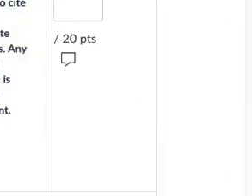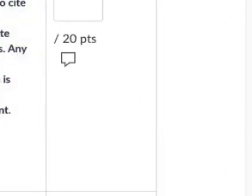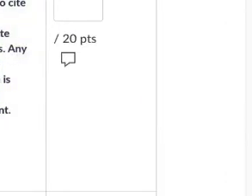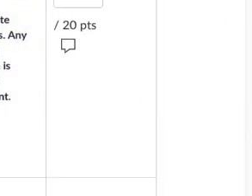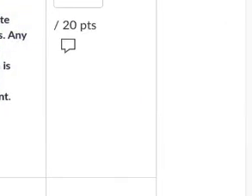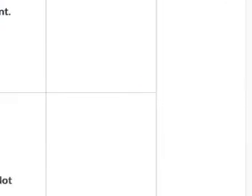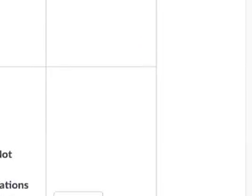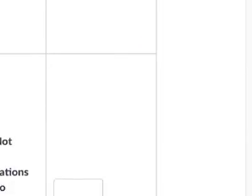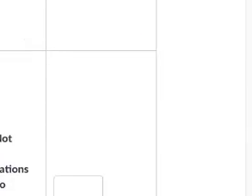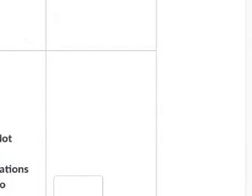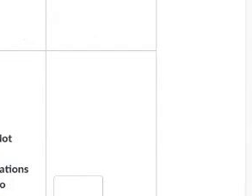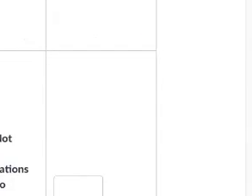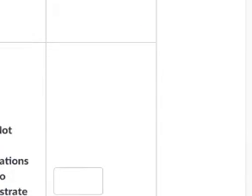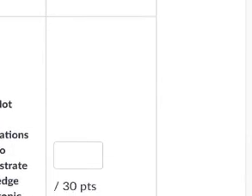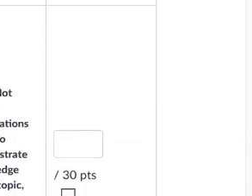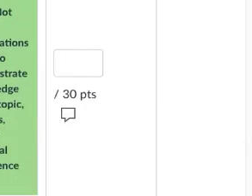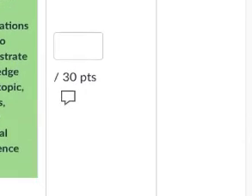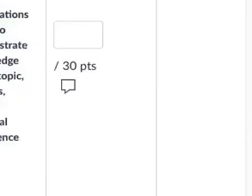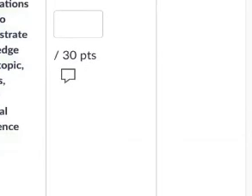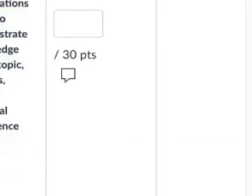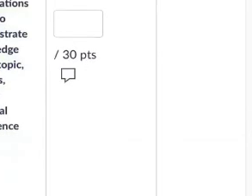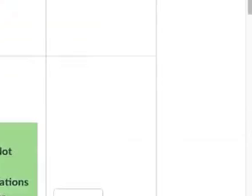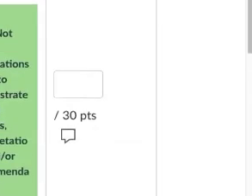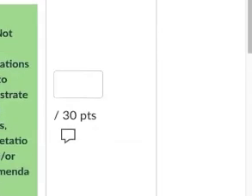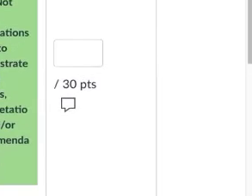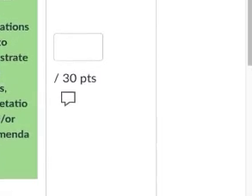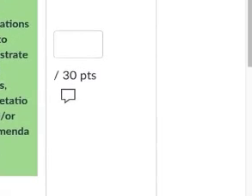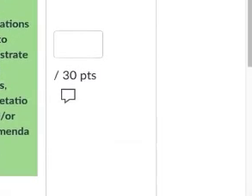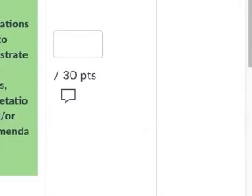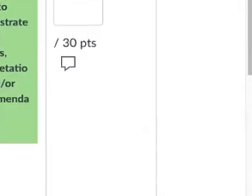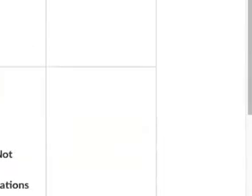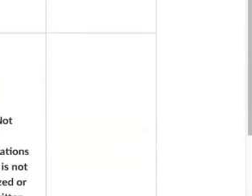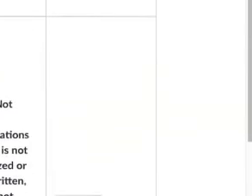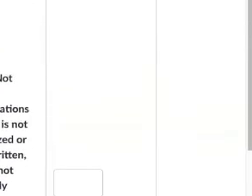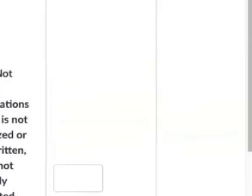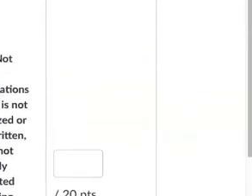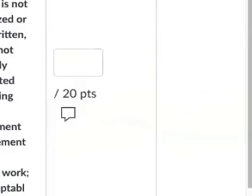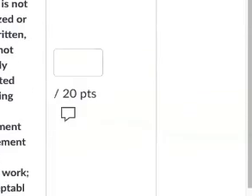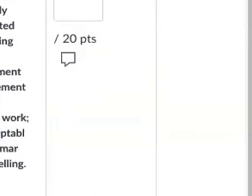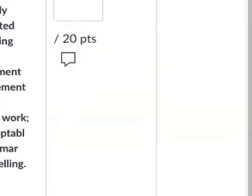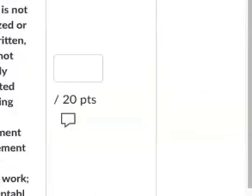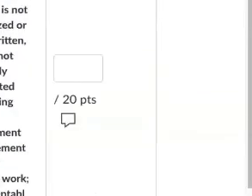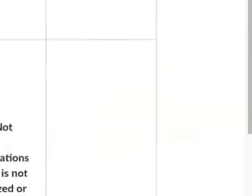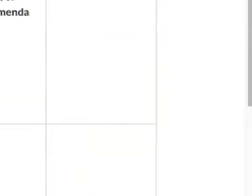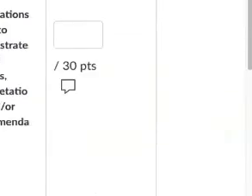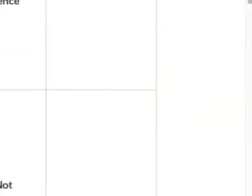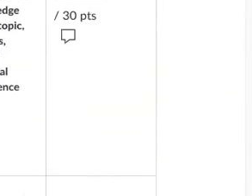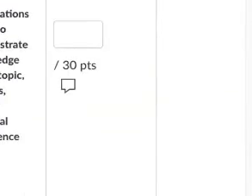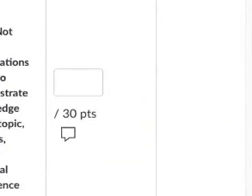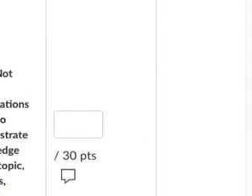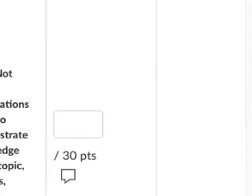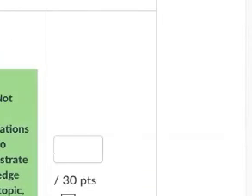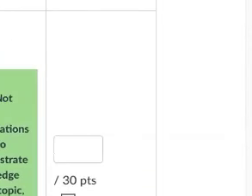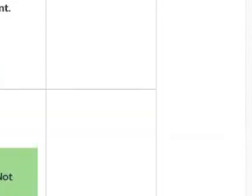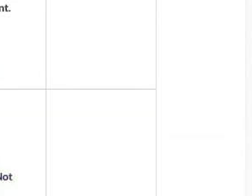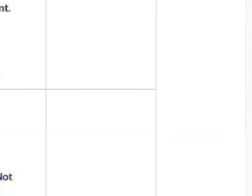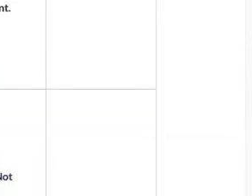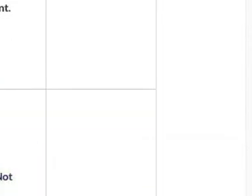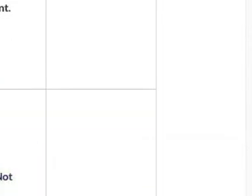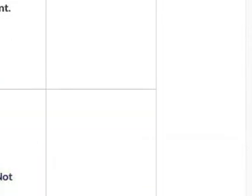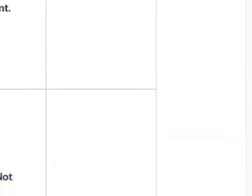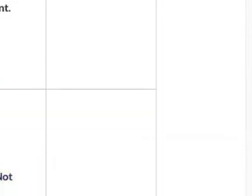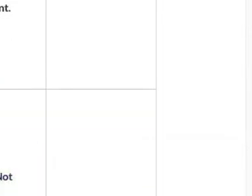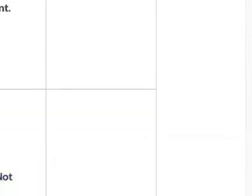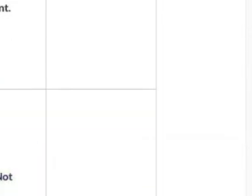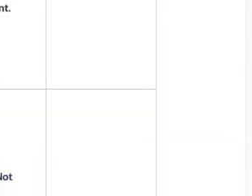rubric so that I can look at what are the criteria that I've shared with my students. And then I can use this